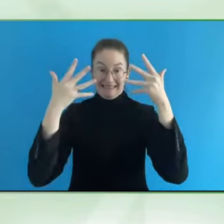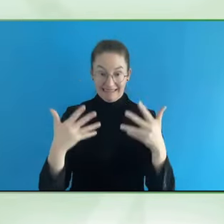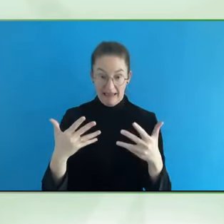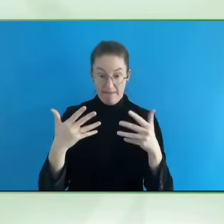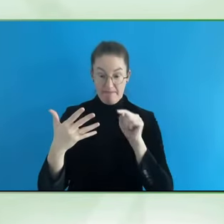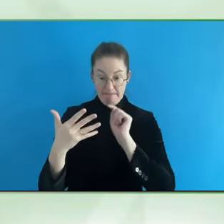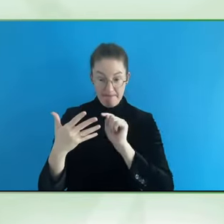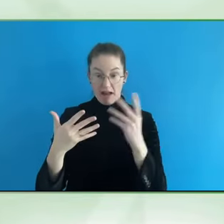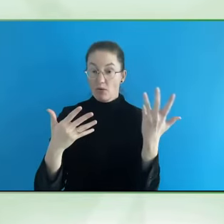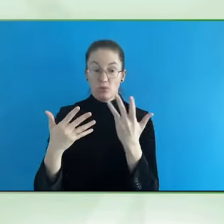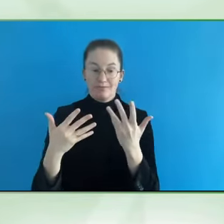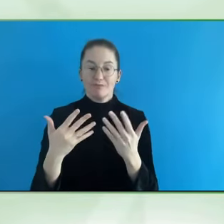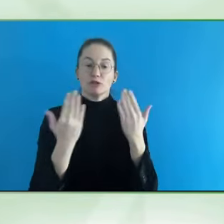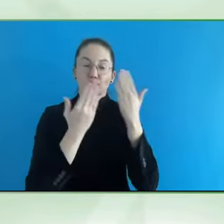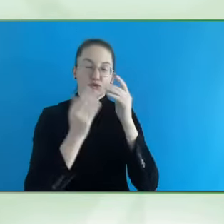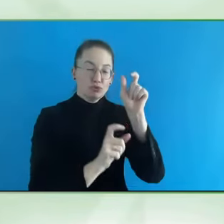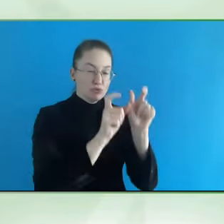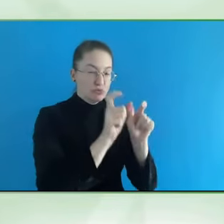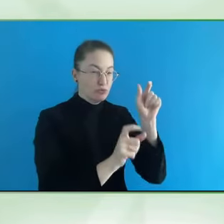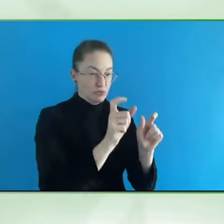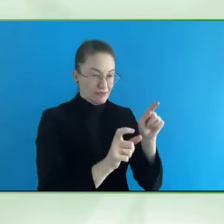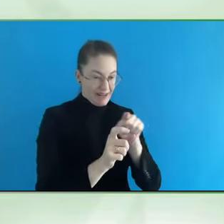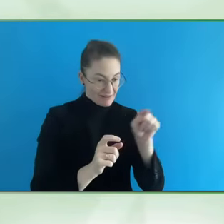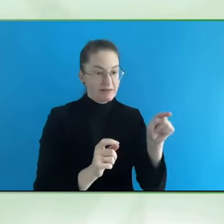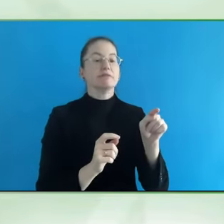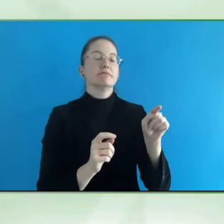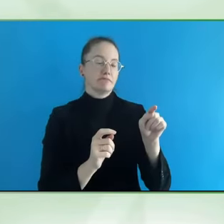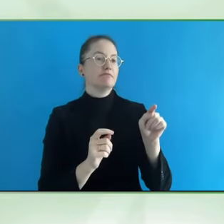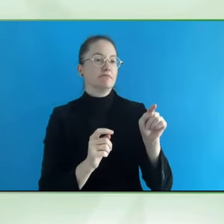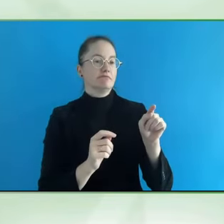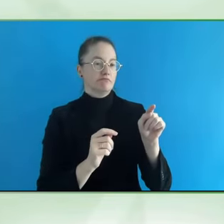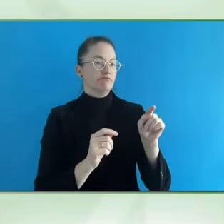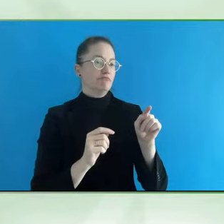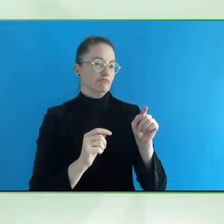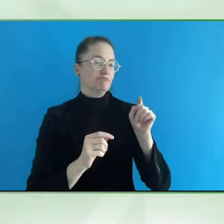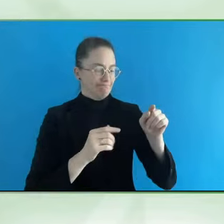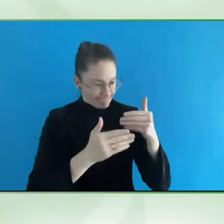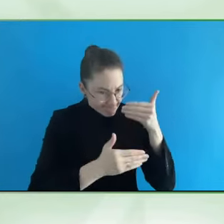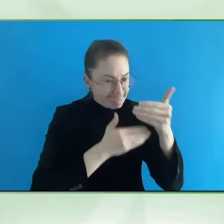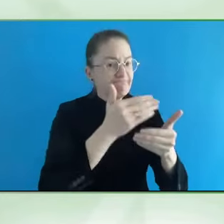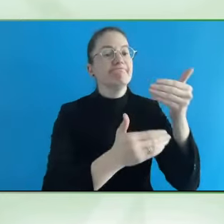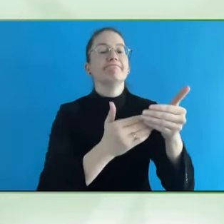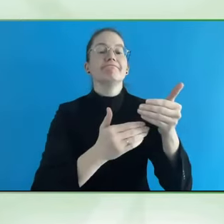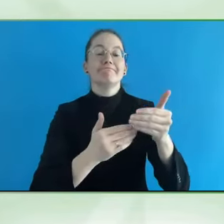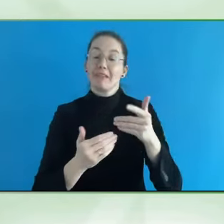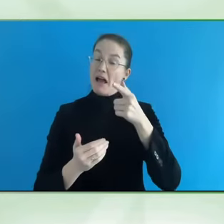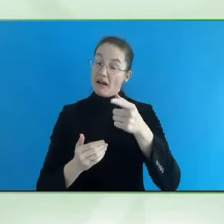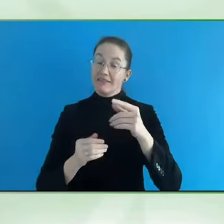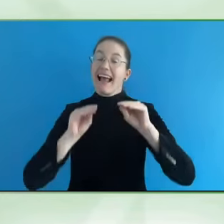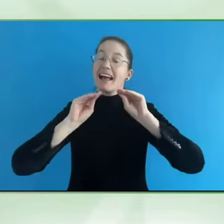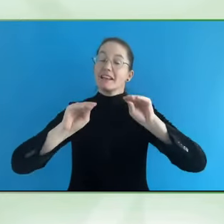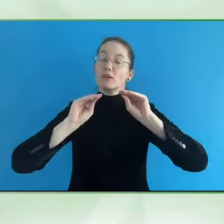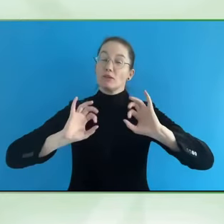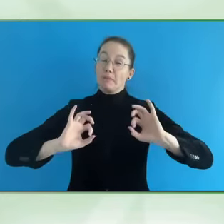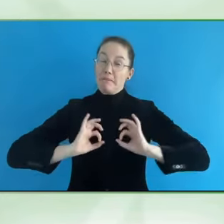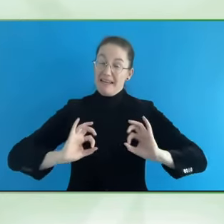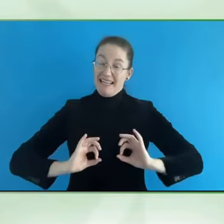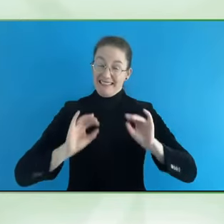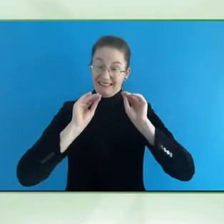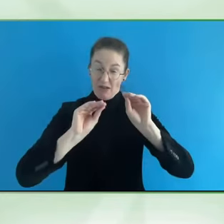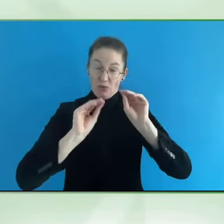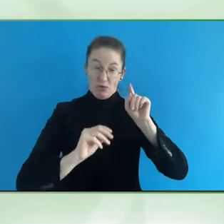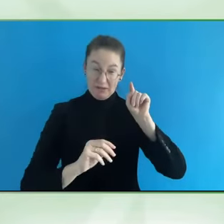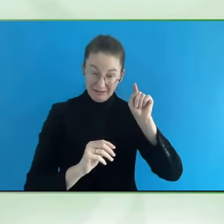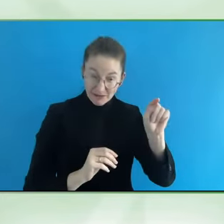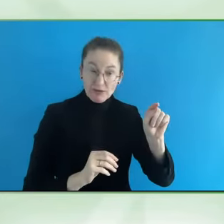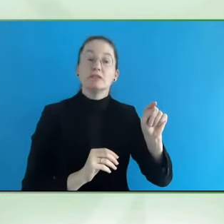dedicated section on its institutional website where it is possible to